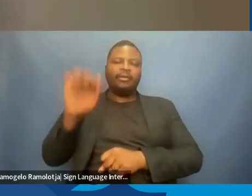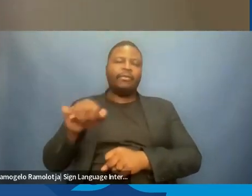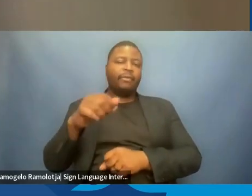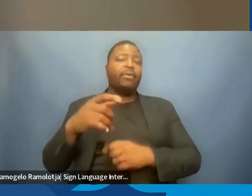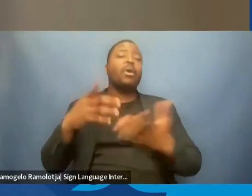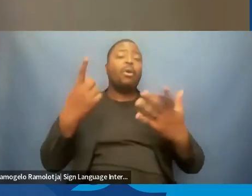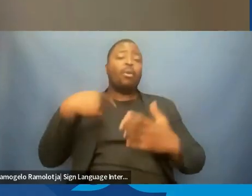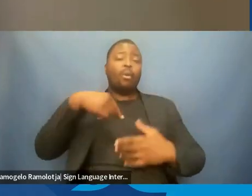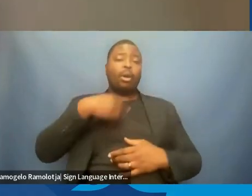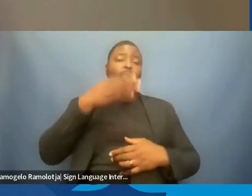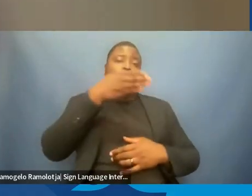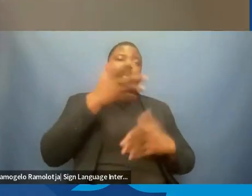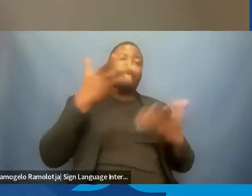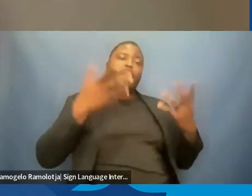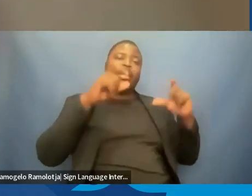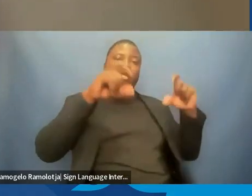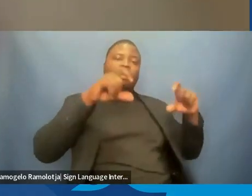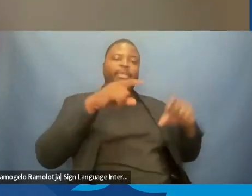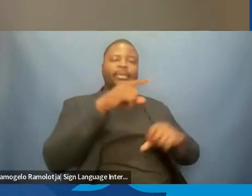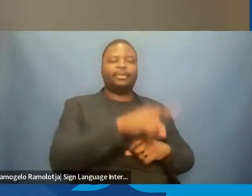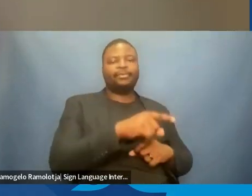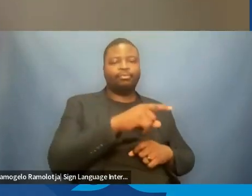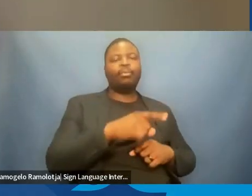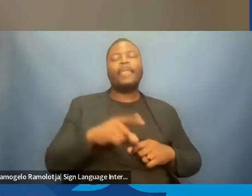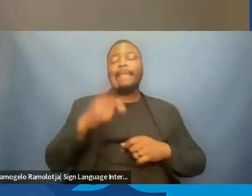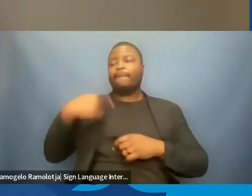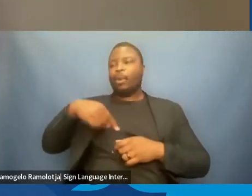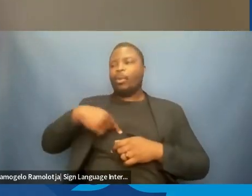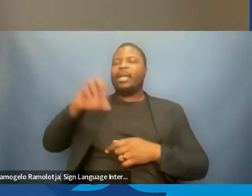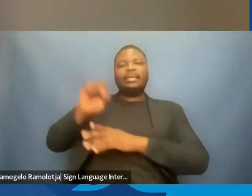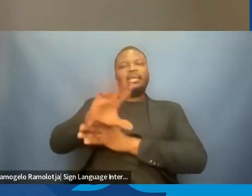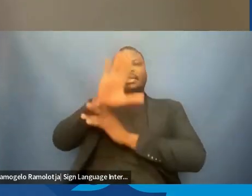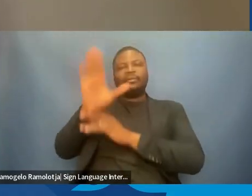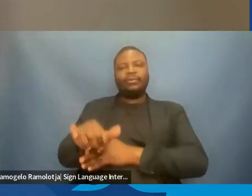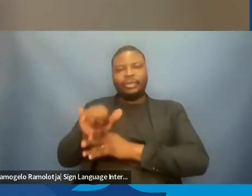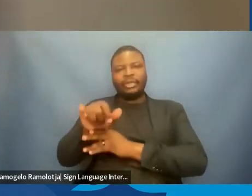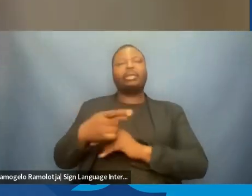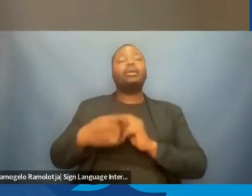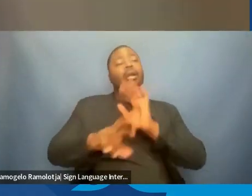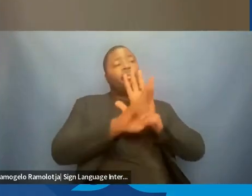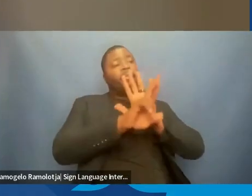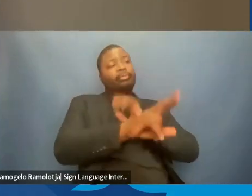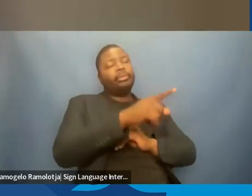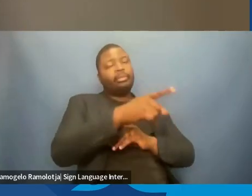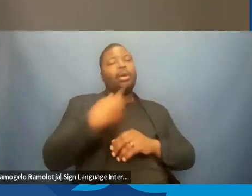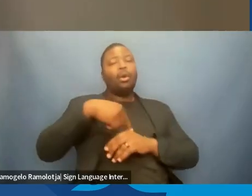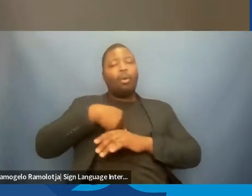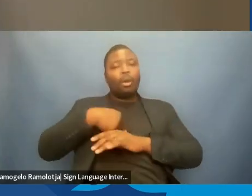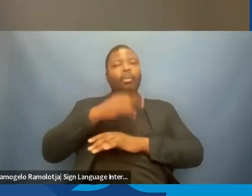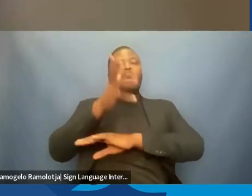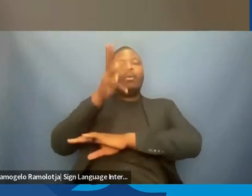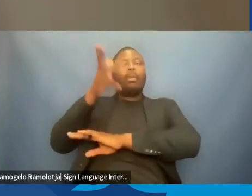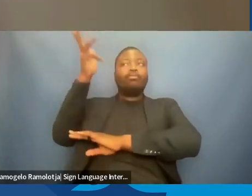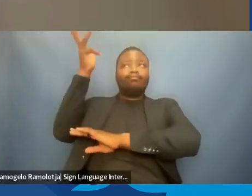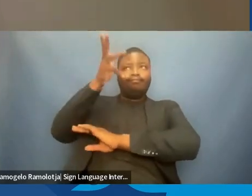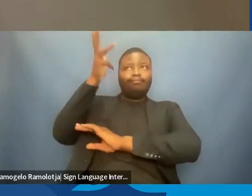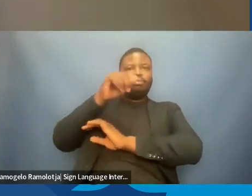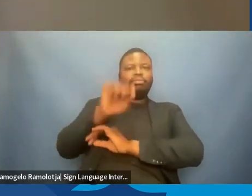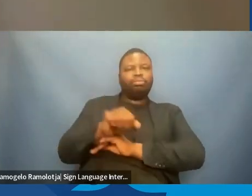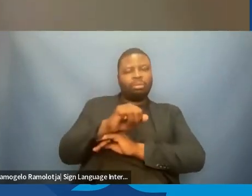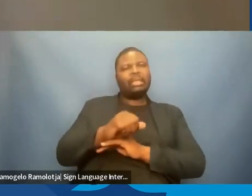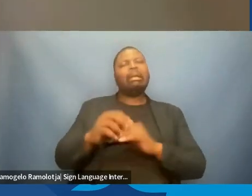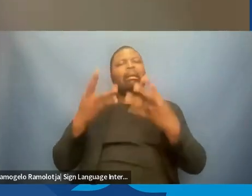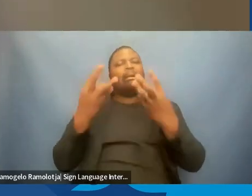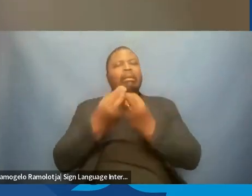it in Africa this time around. And we will be presenting on several aspects related to this